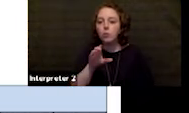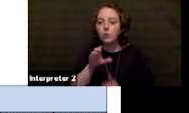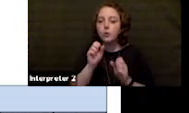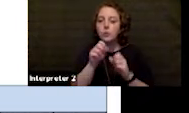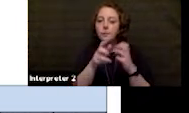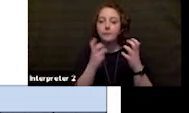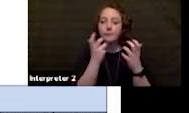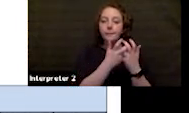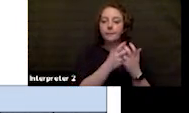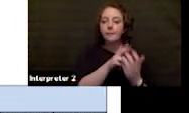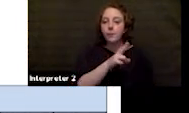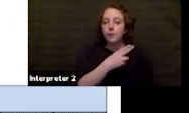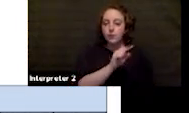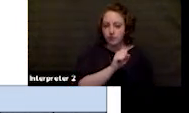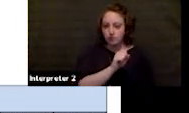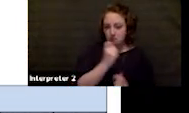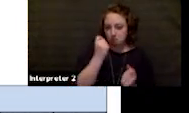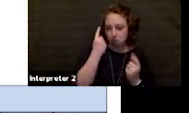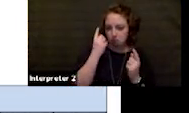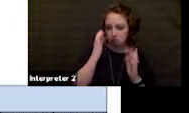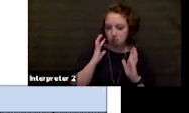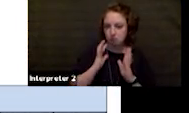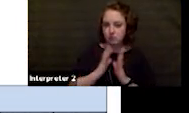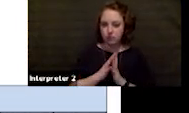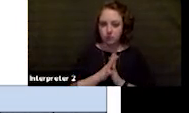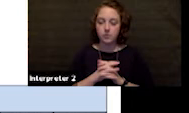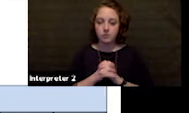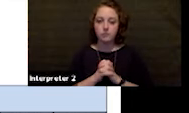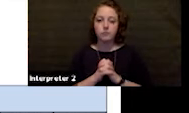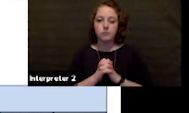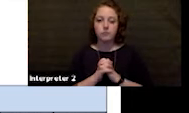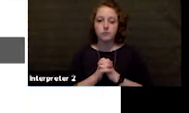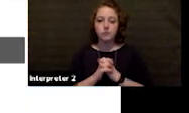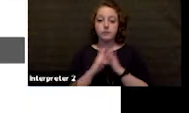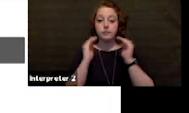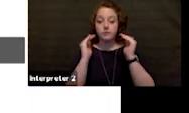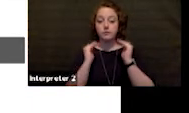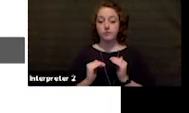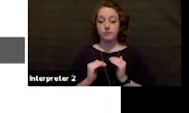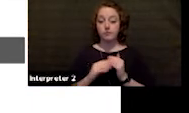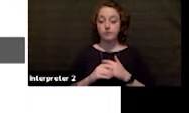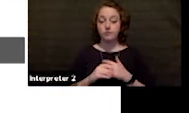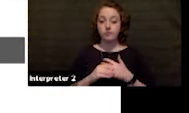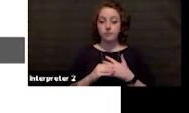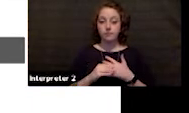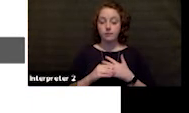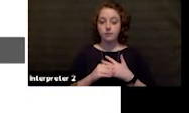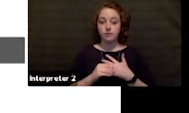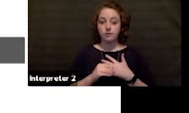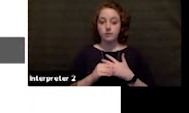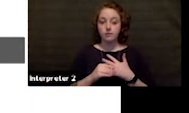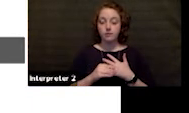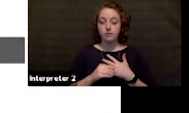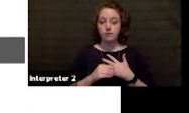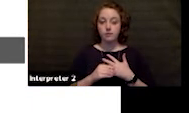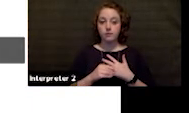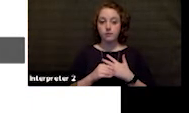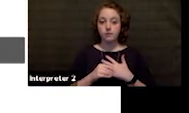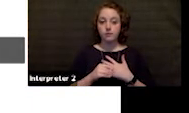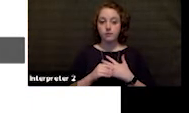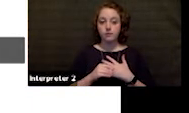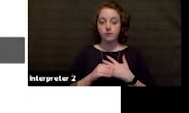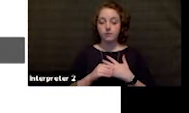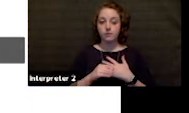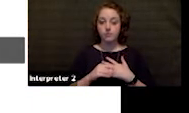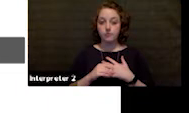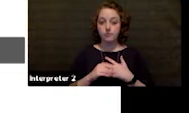School. All right, and then the next slide here. And then also, just